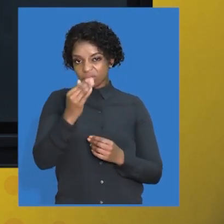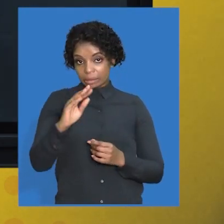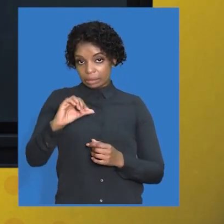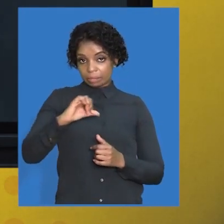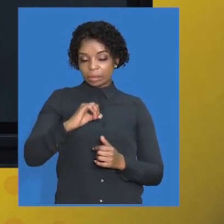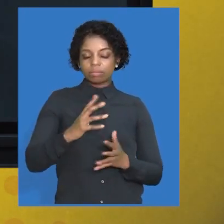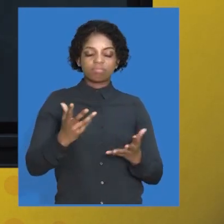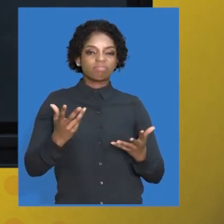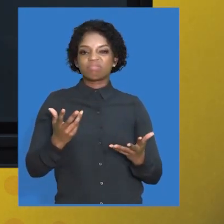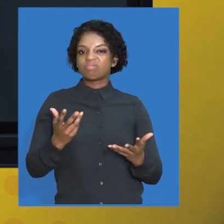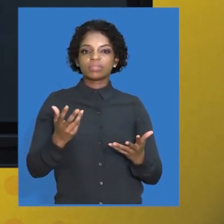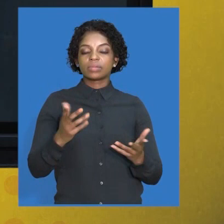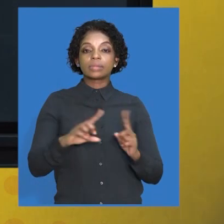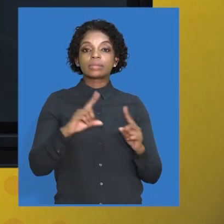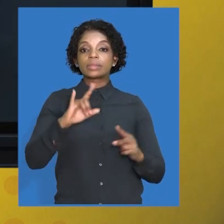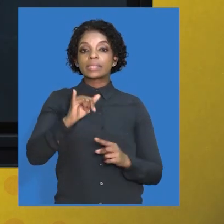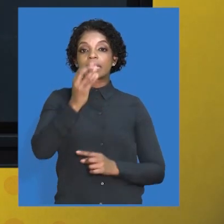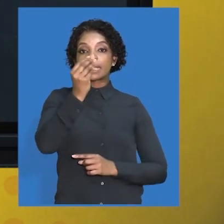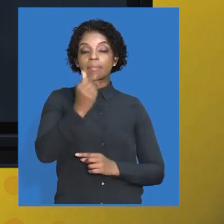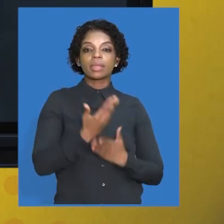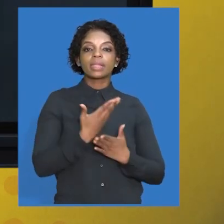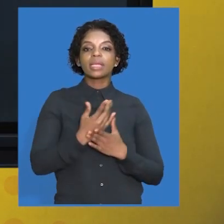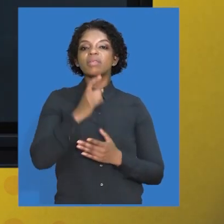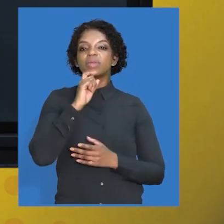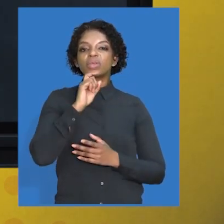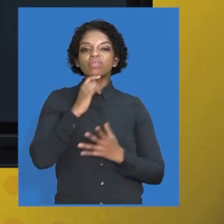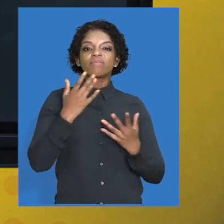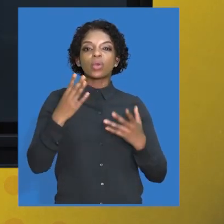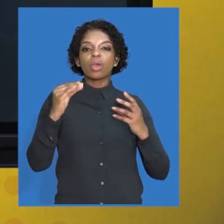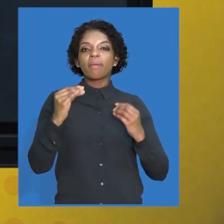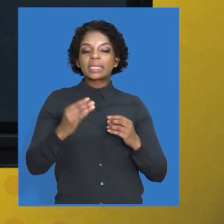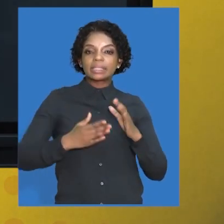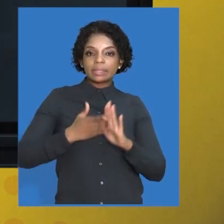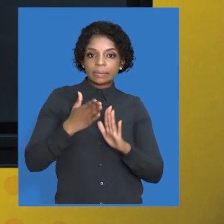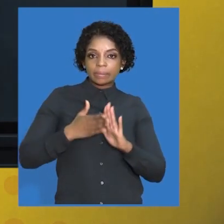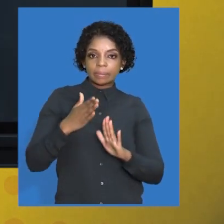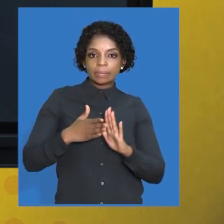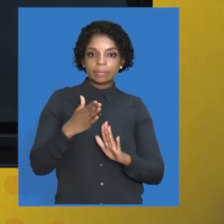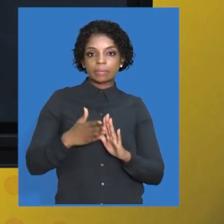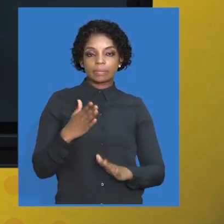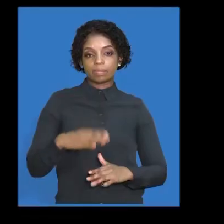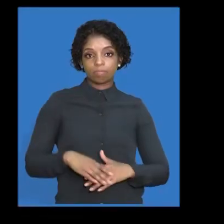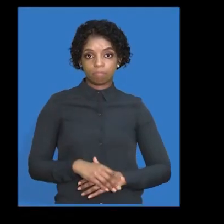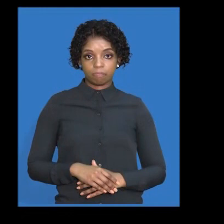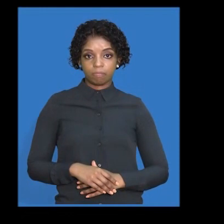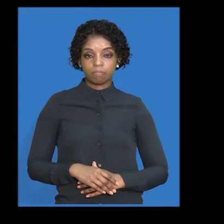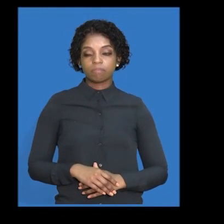better used in running the business rather than external constraints of the business.